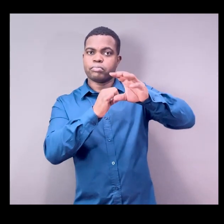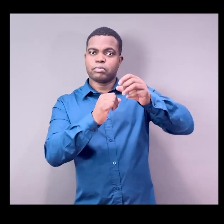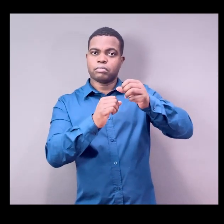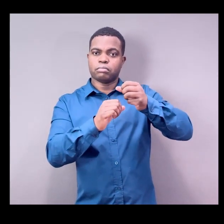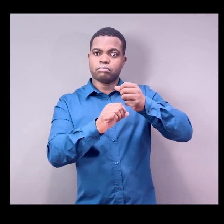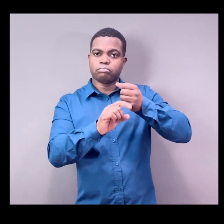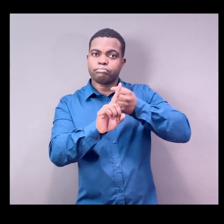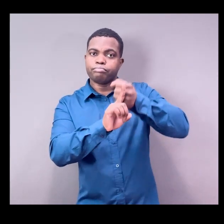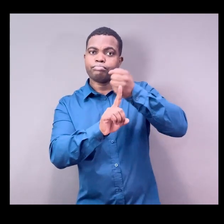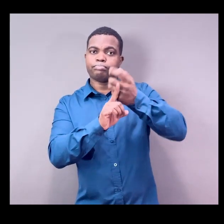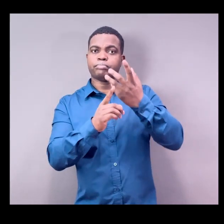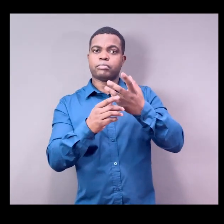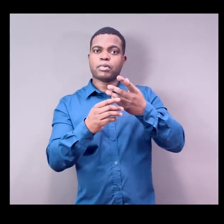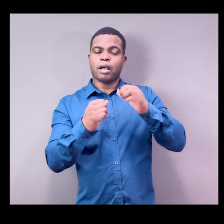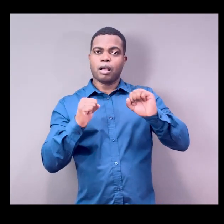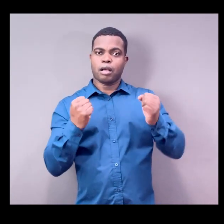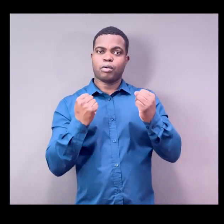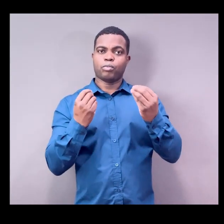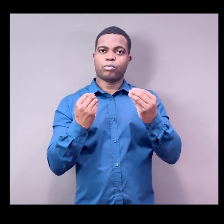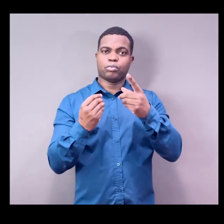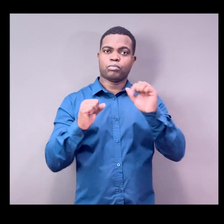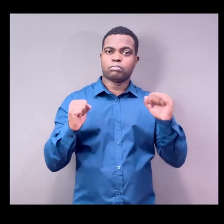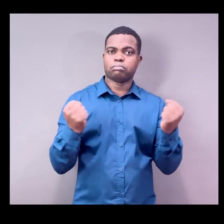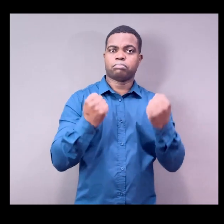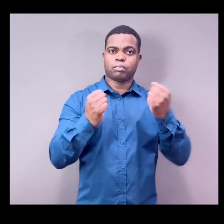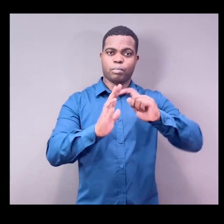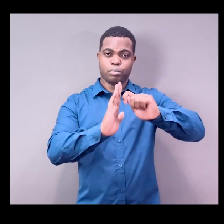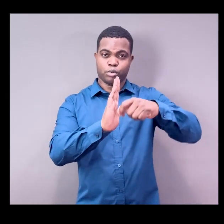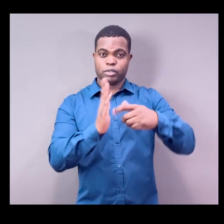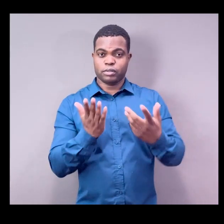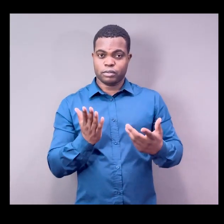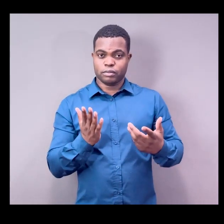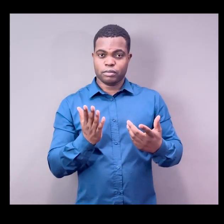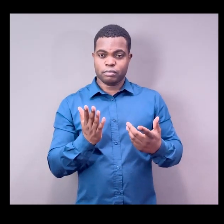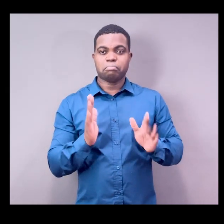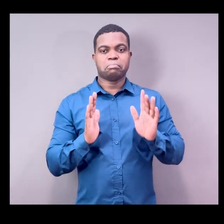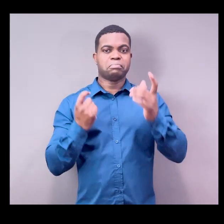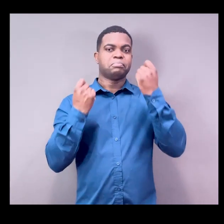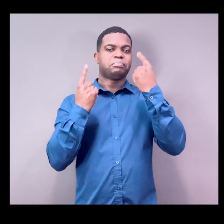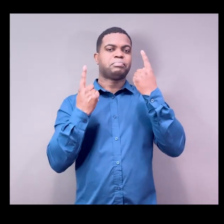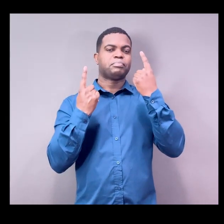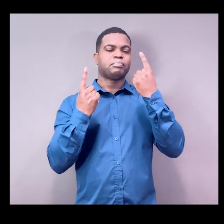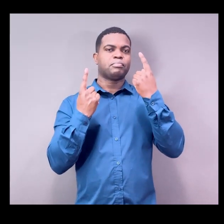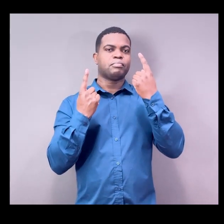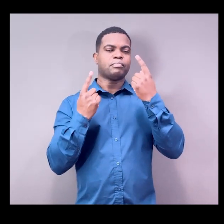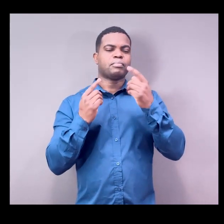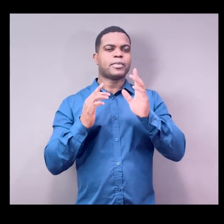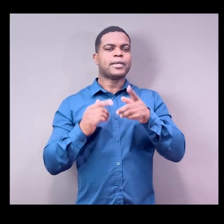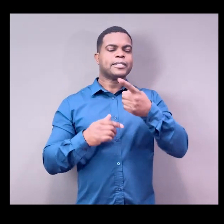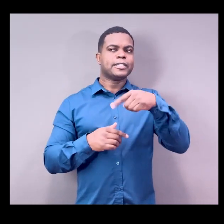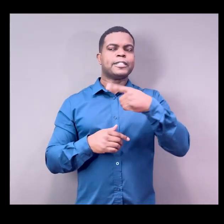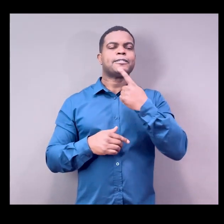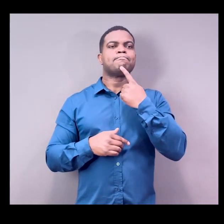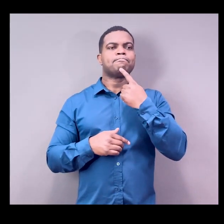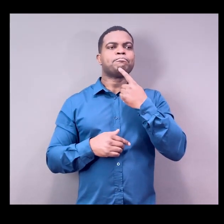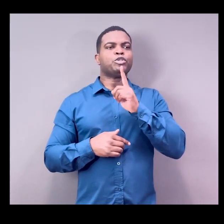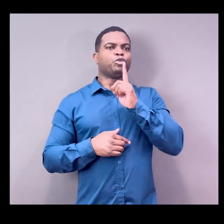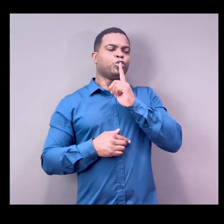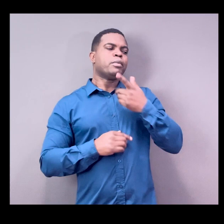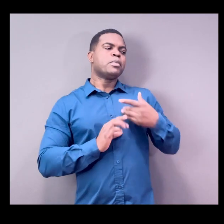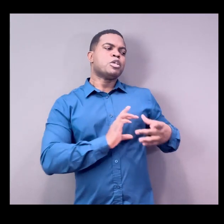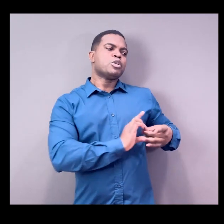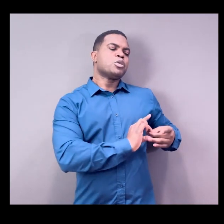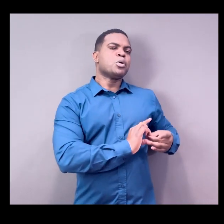own program or project. So we need to encourage stakeholders to